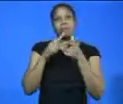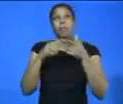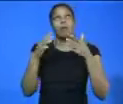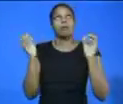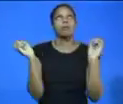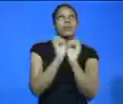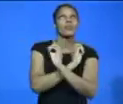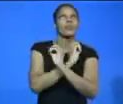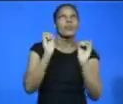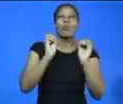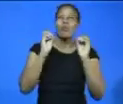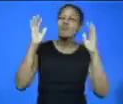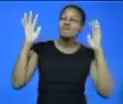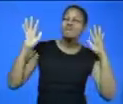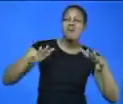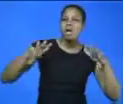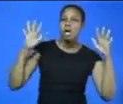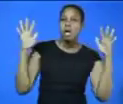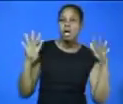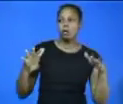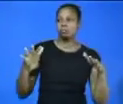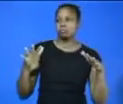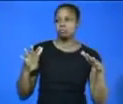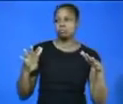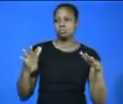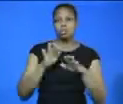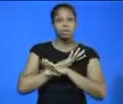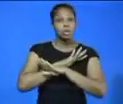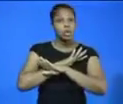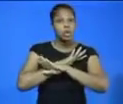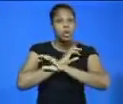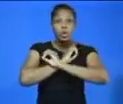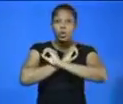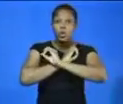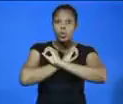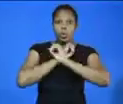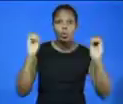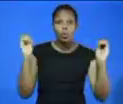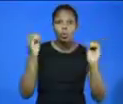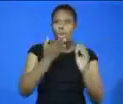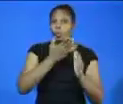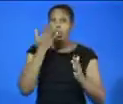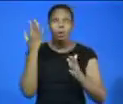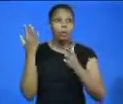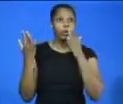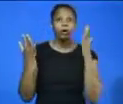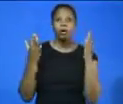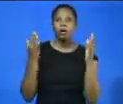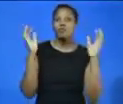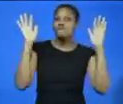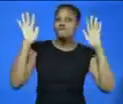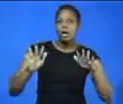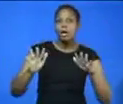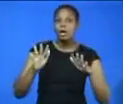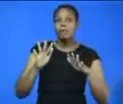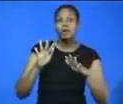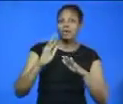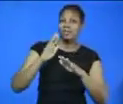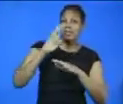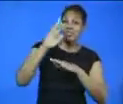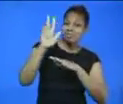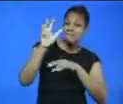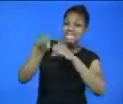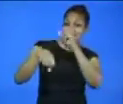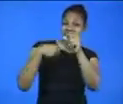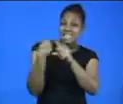the earth. It rained not in the earth by the space of 3 years and 6 months. There